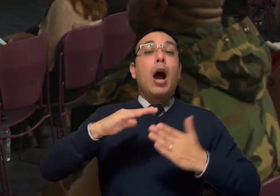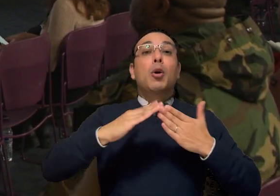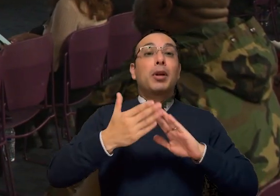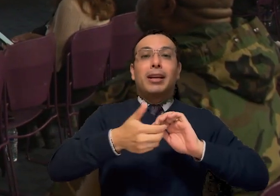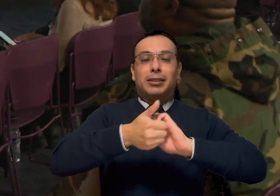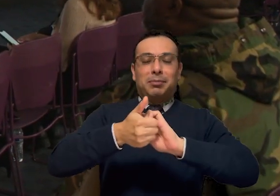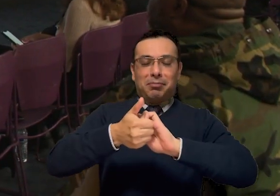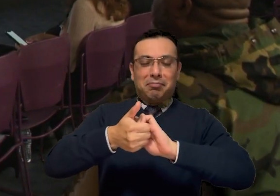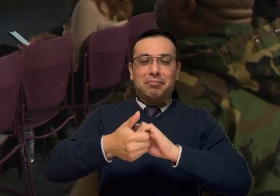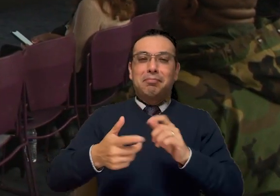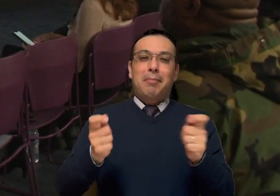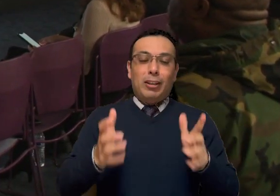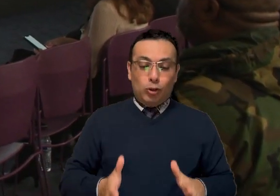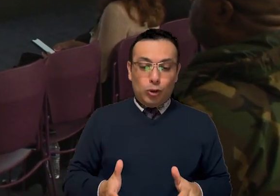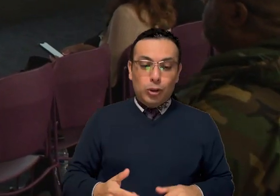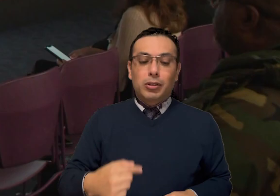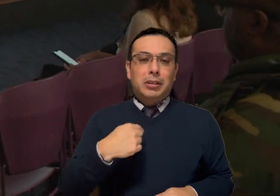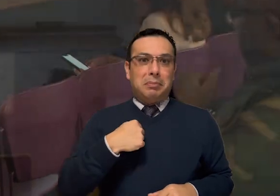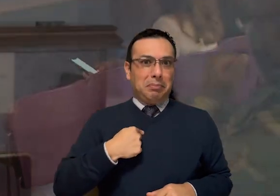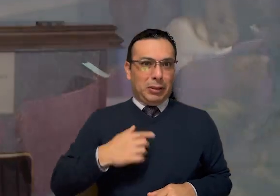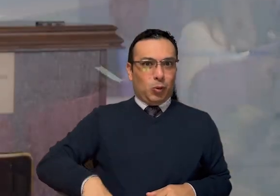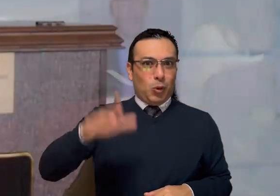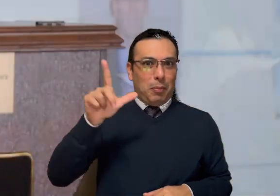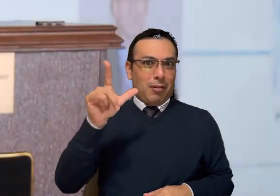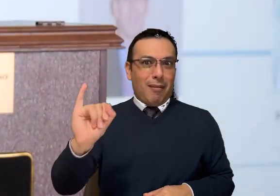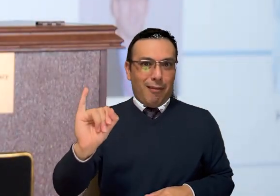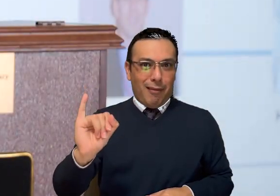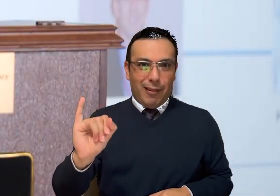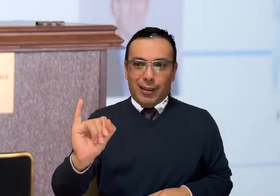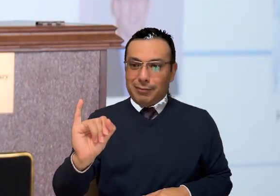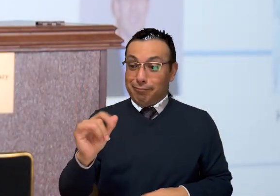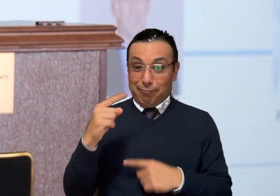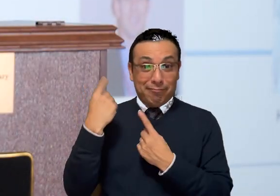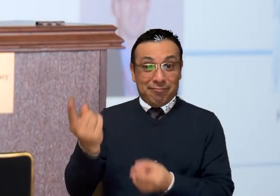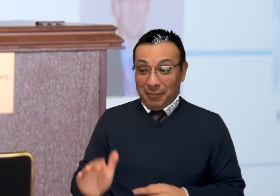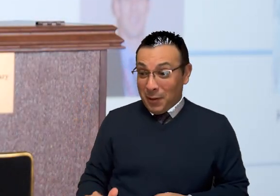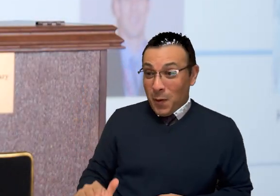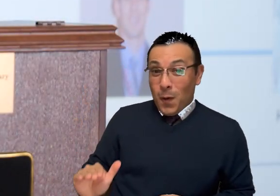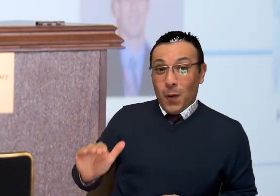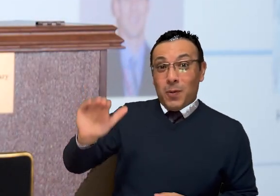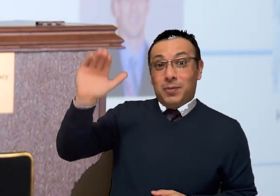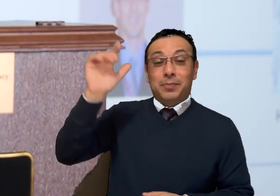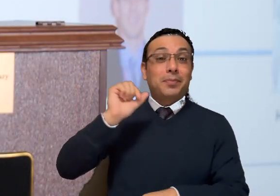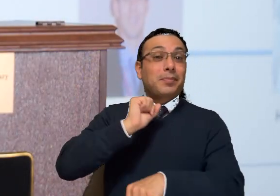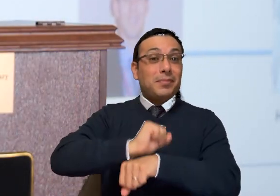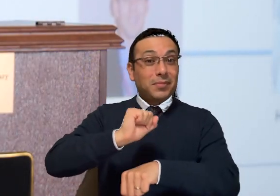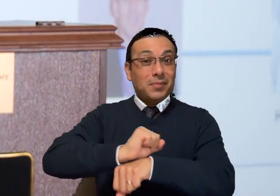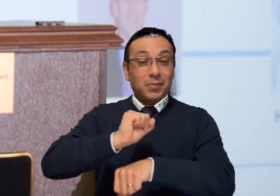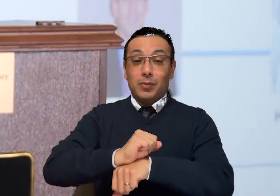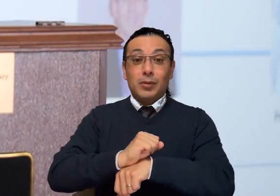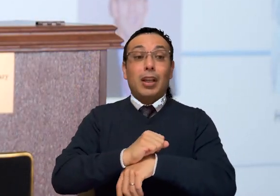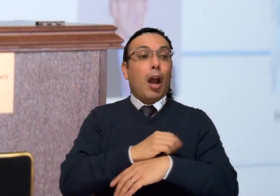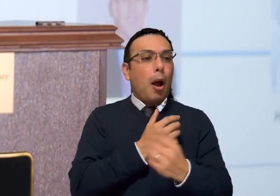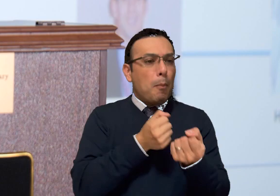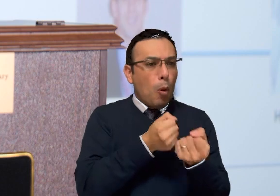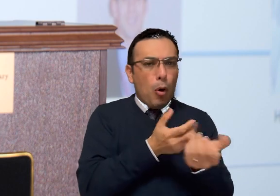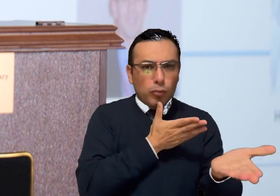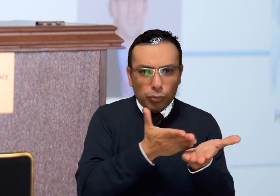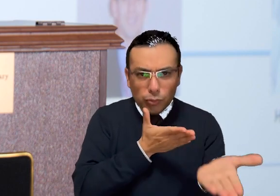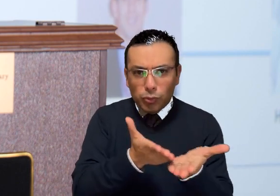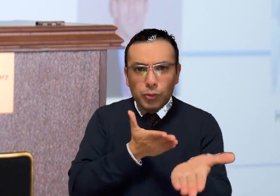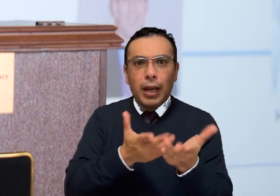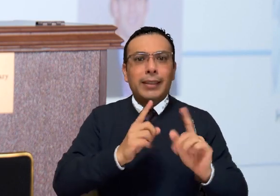lived on Long Island my whole life and have worked serving communities, engagement efforts across Long Island throughout my